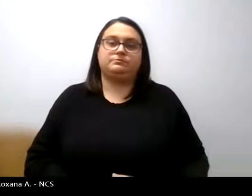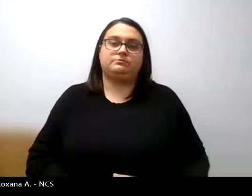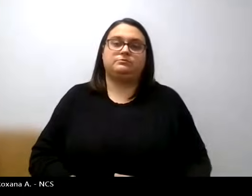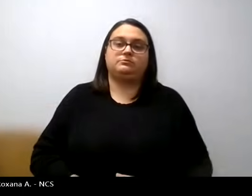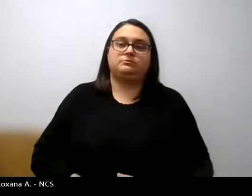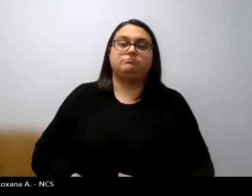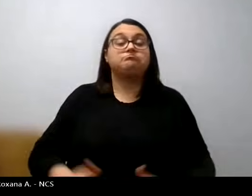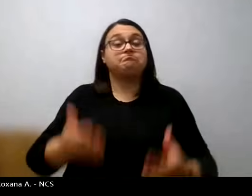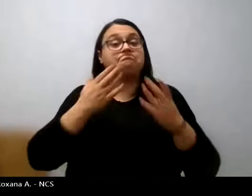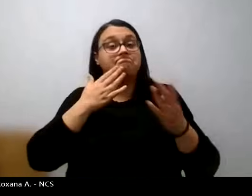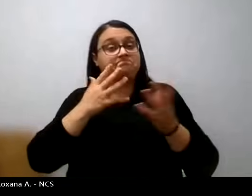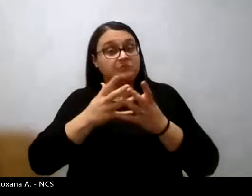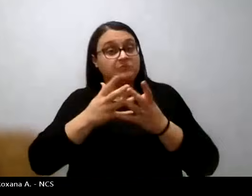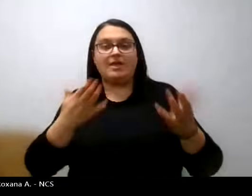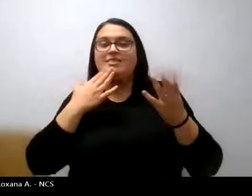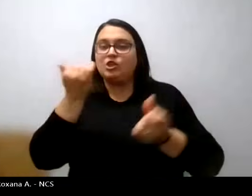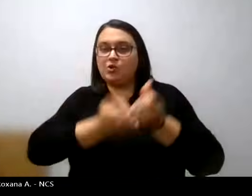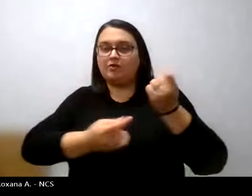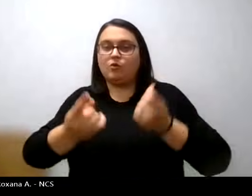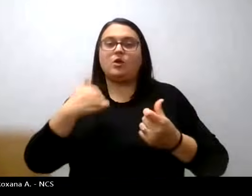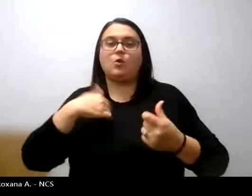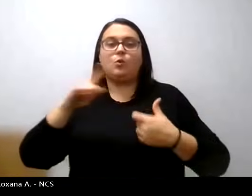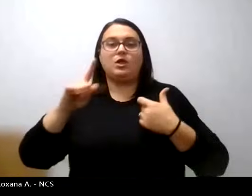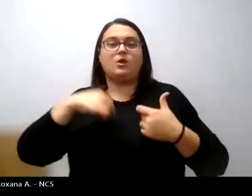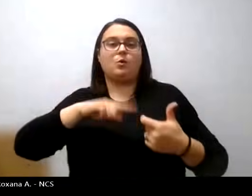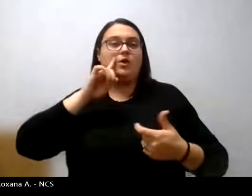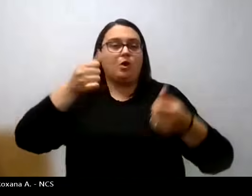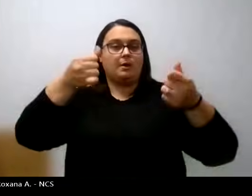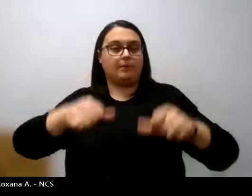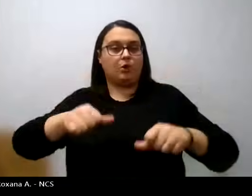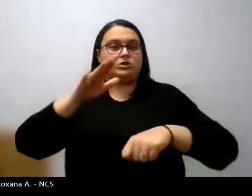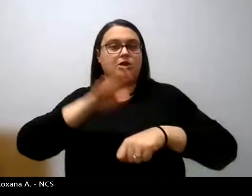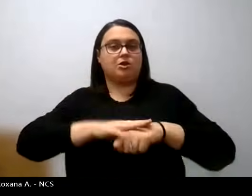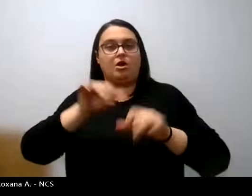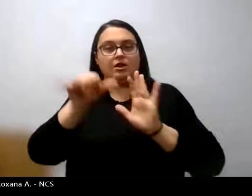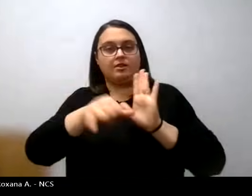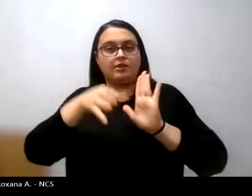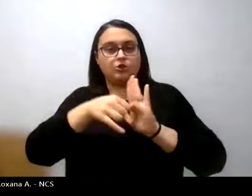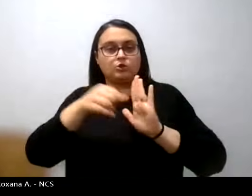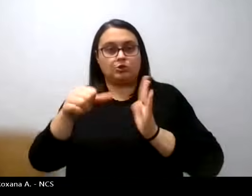Thank you so much. Thank you, everybody. We will be posting this on our YouTube